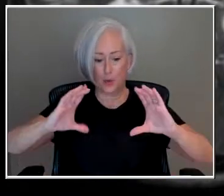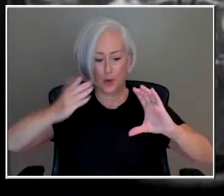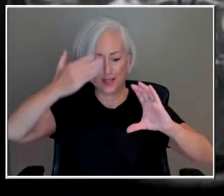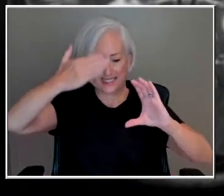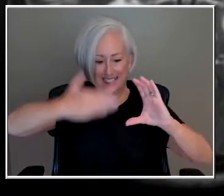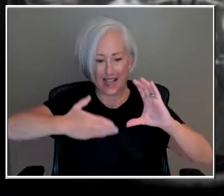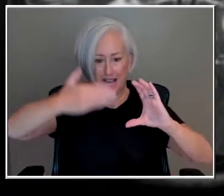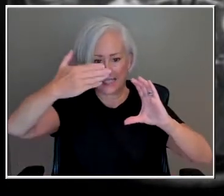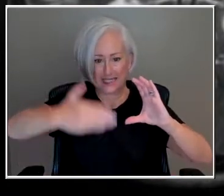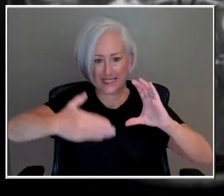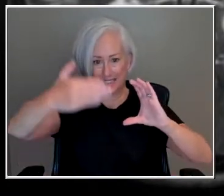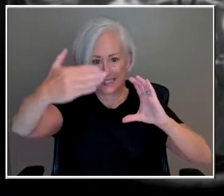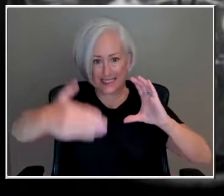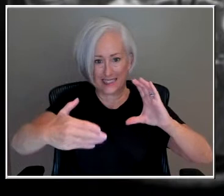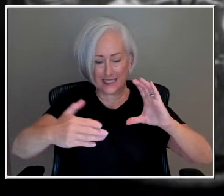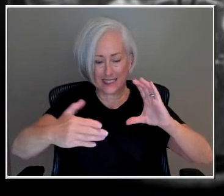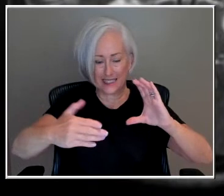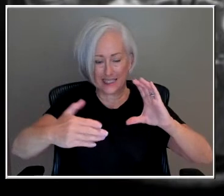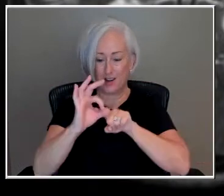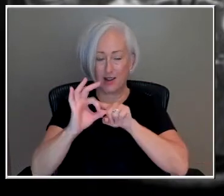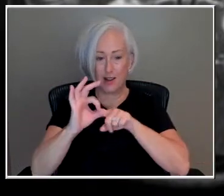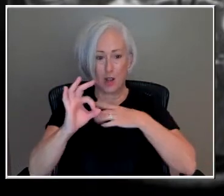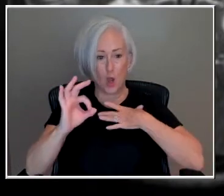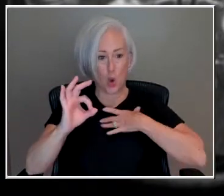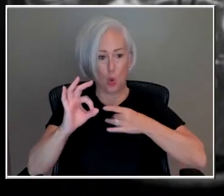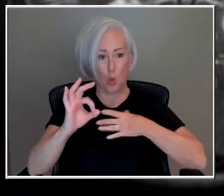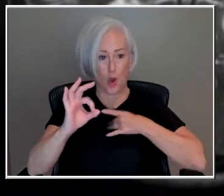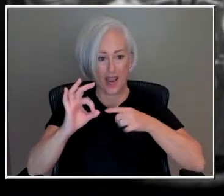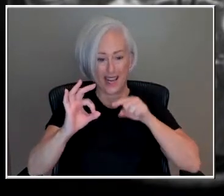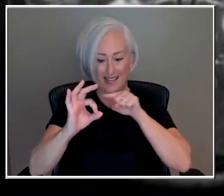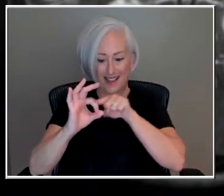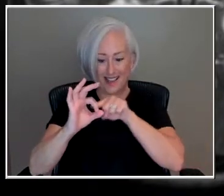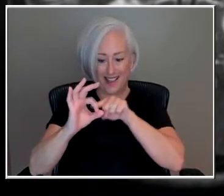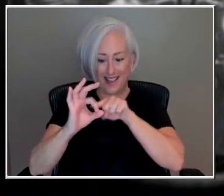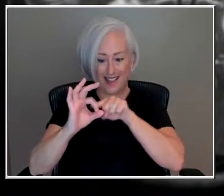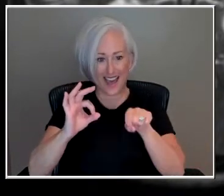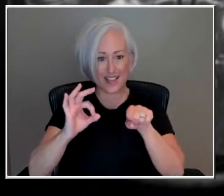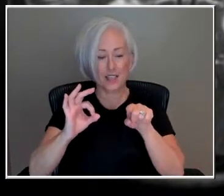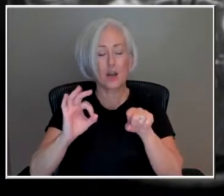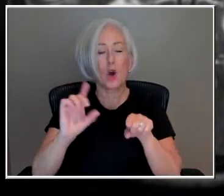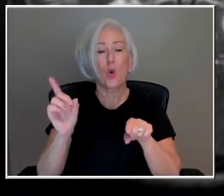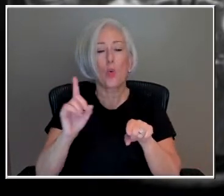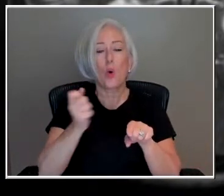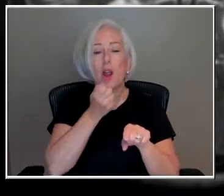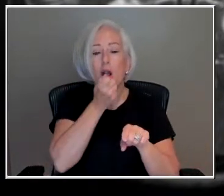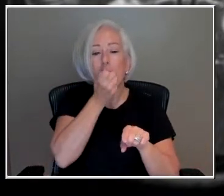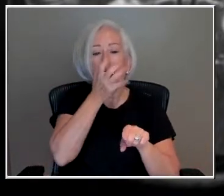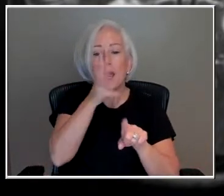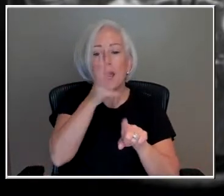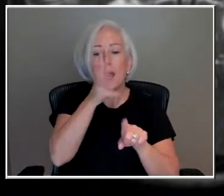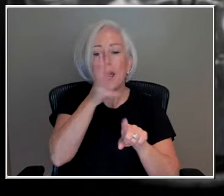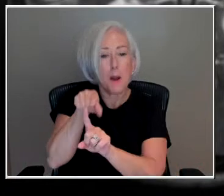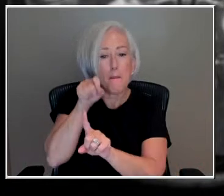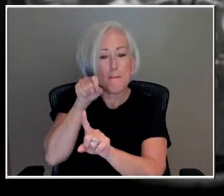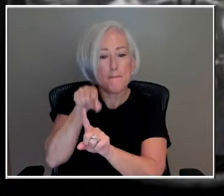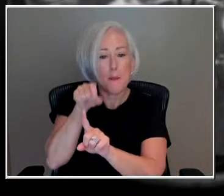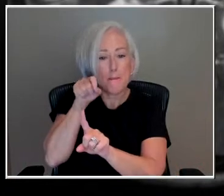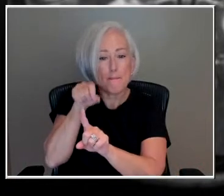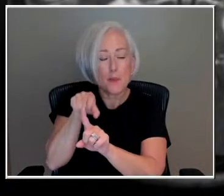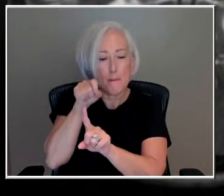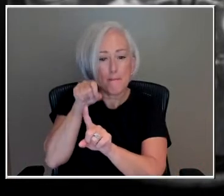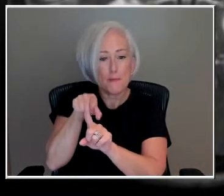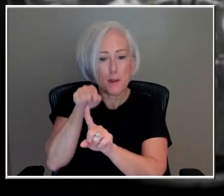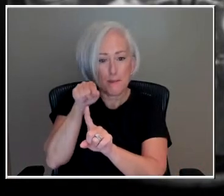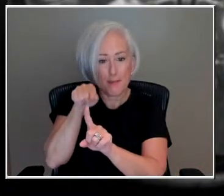that is the spot that was ablated, heated during the procedure, and right in that particular area of the thalamus